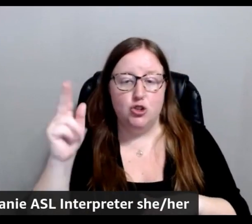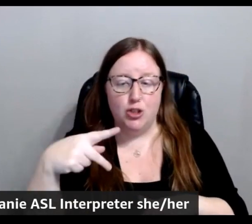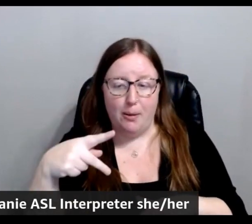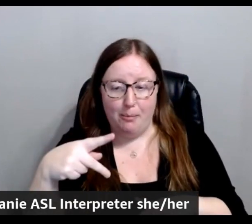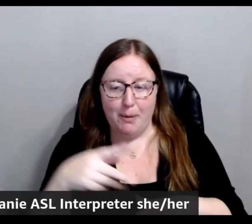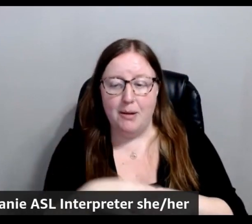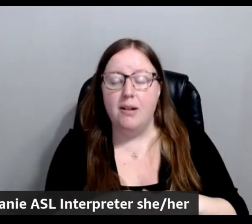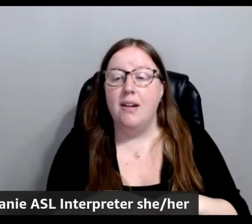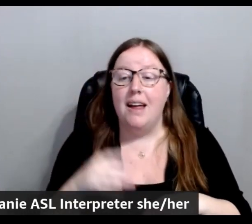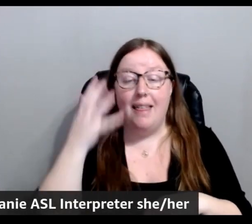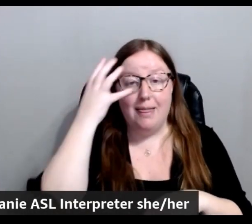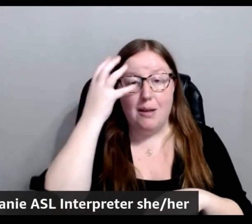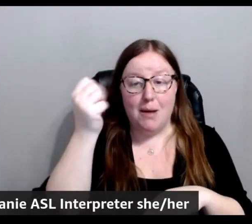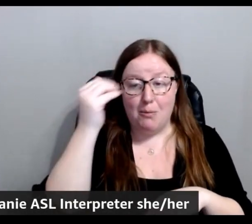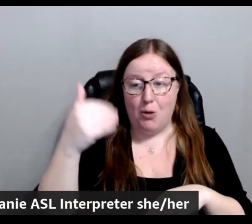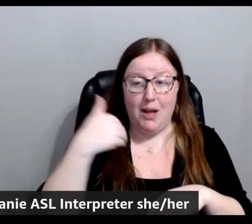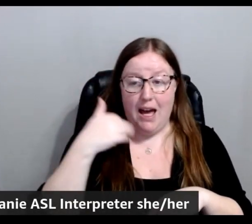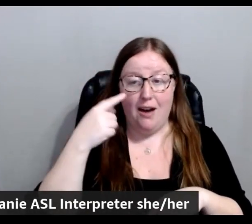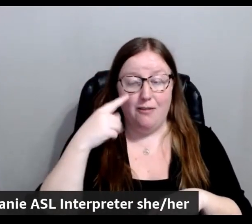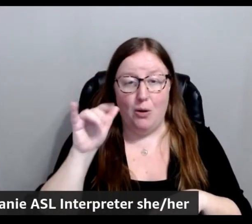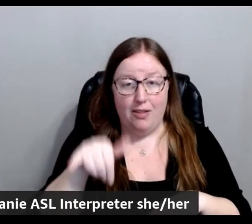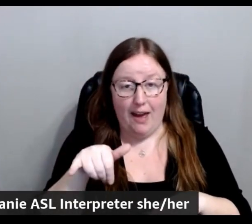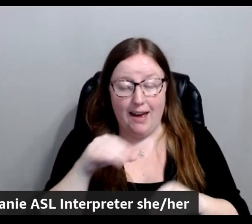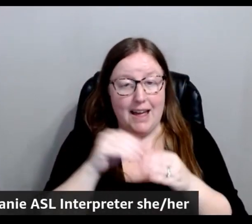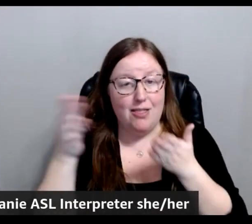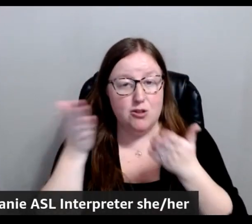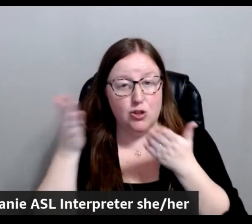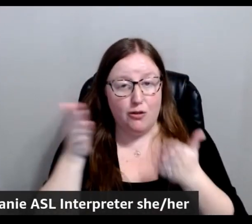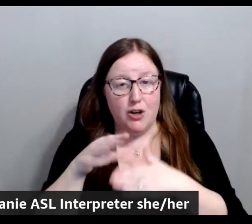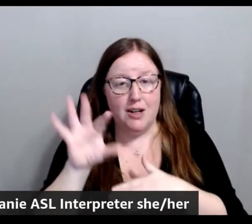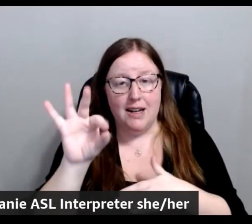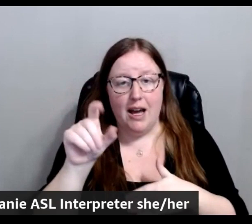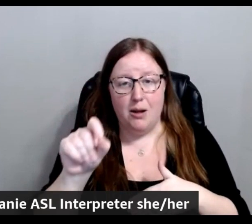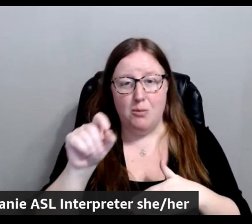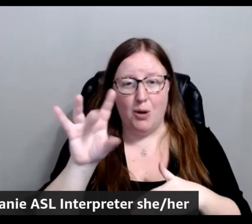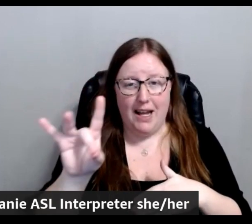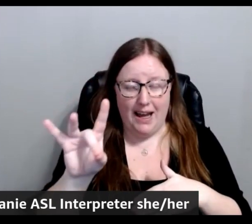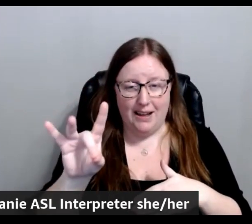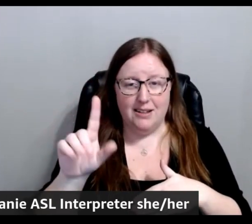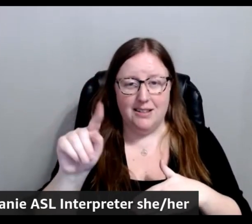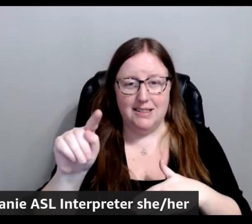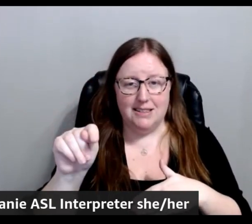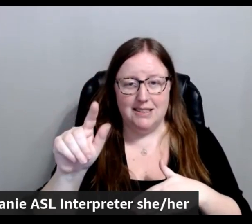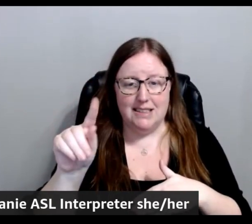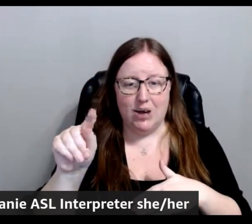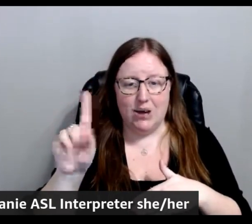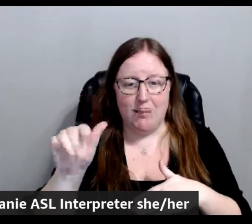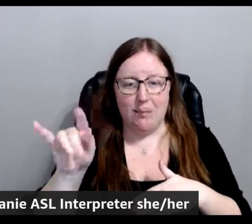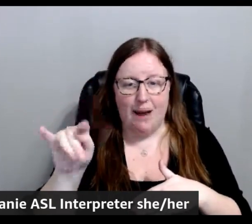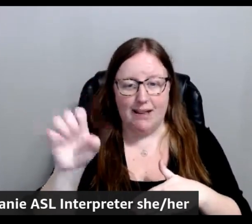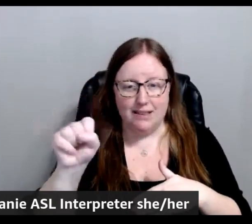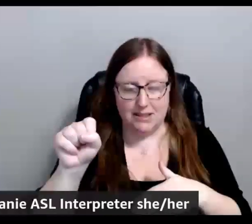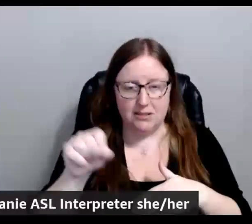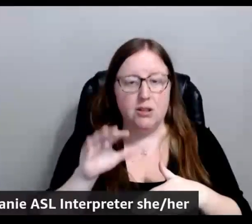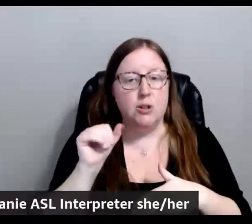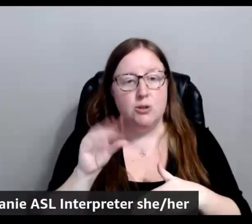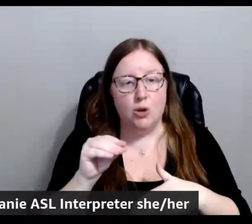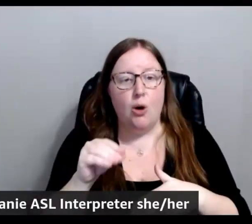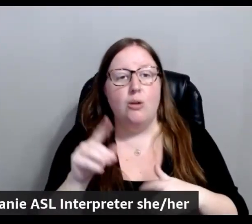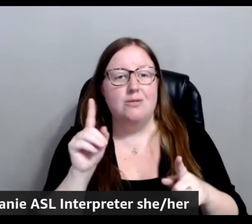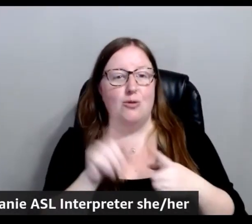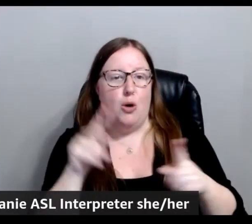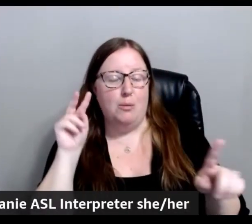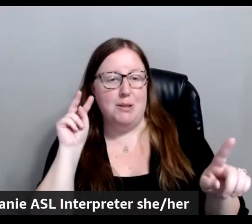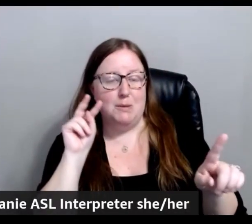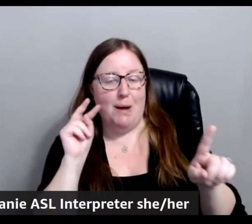memory bandwidth we have inside the server is 9.8 terabytes. So just to put this in